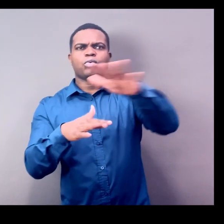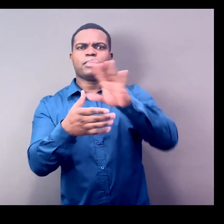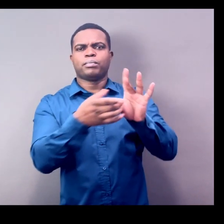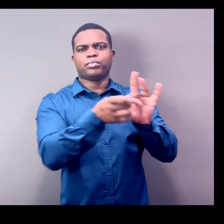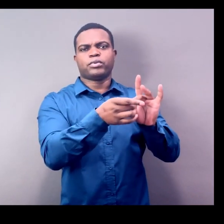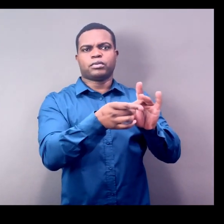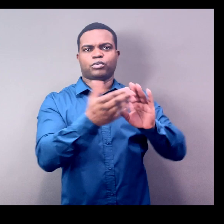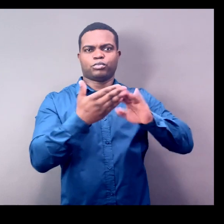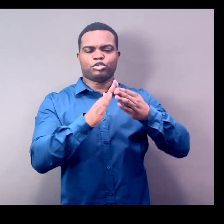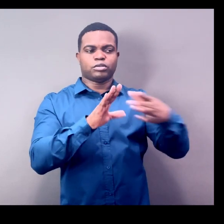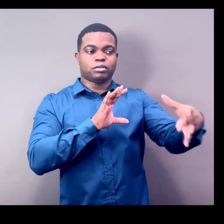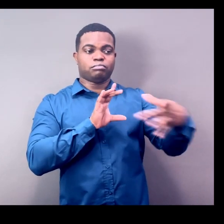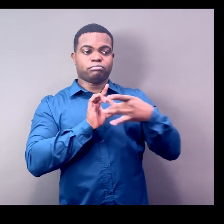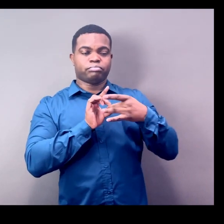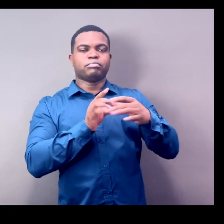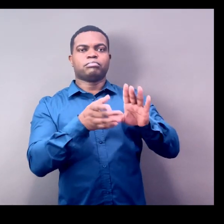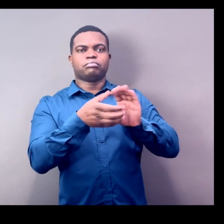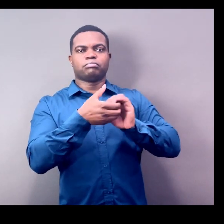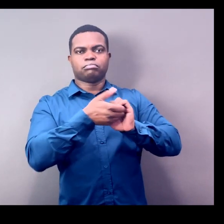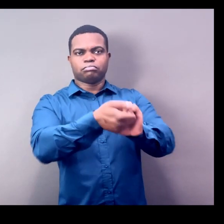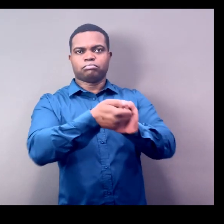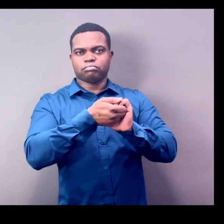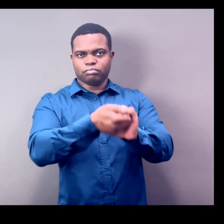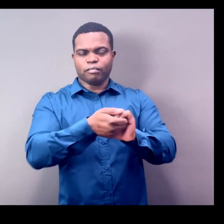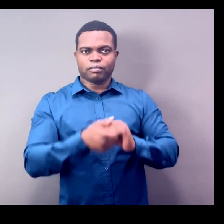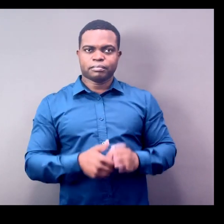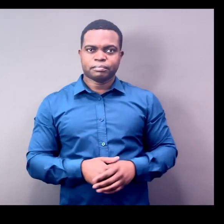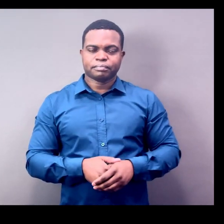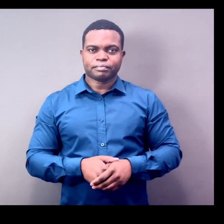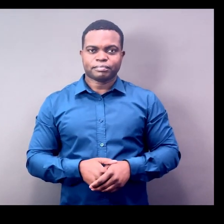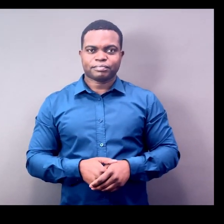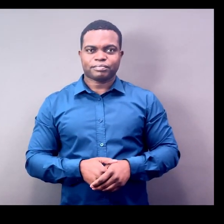in your community engagement initiative.